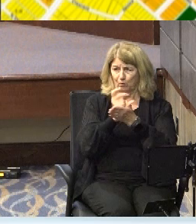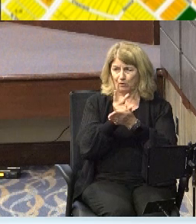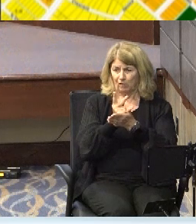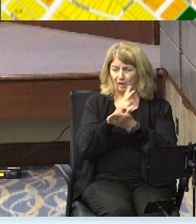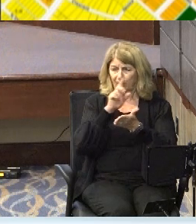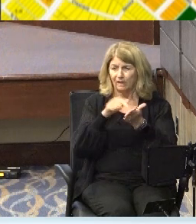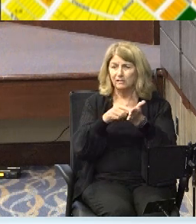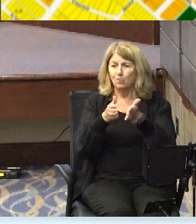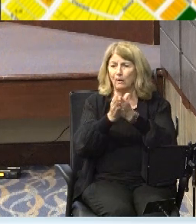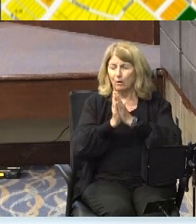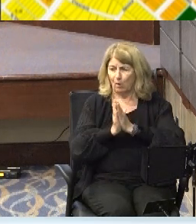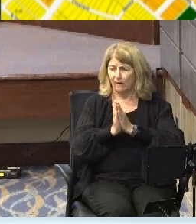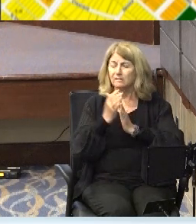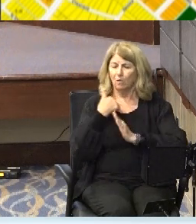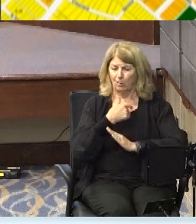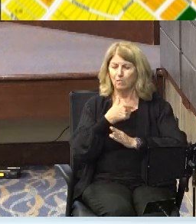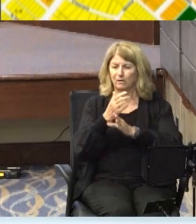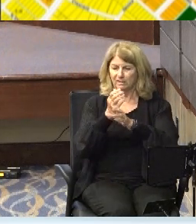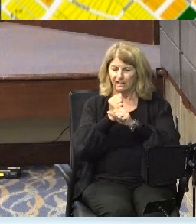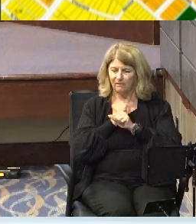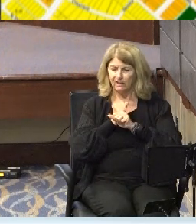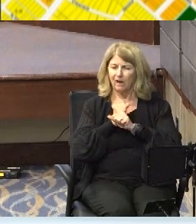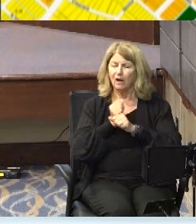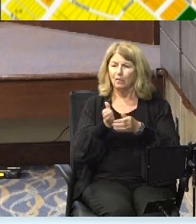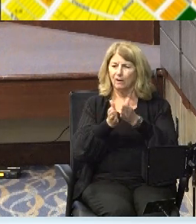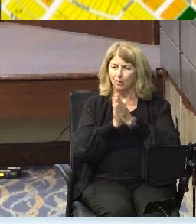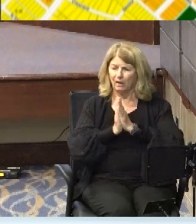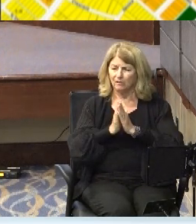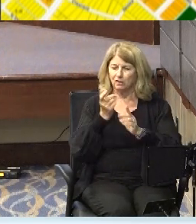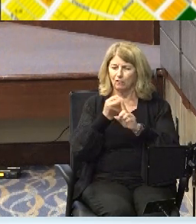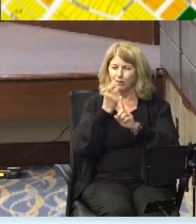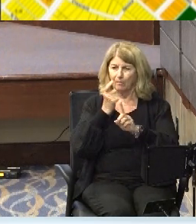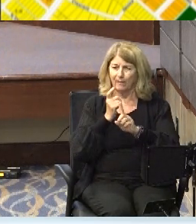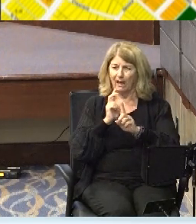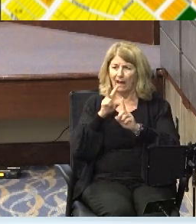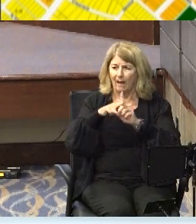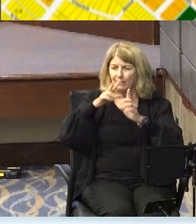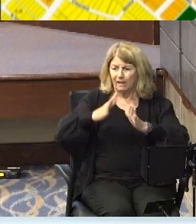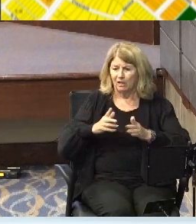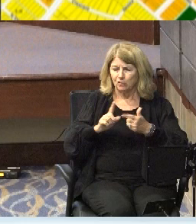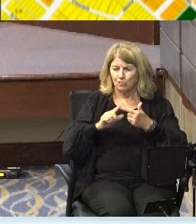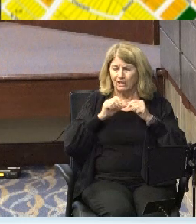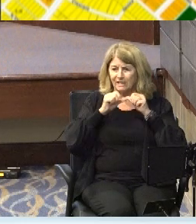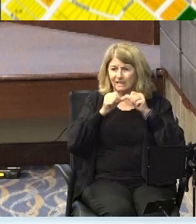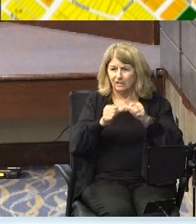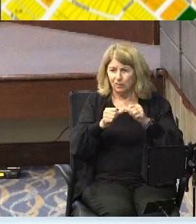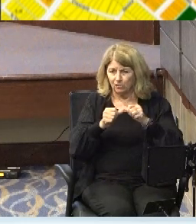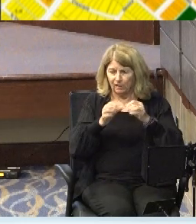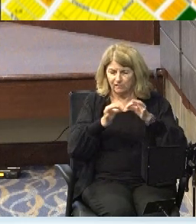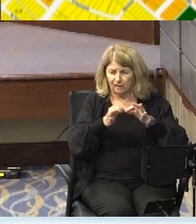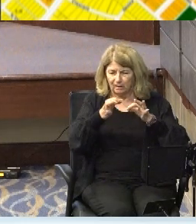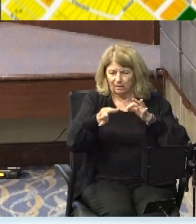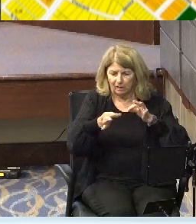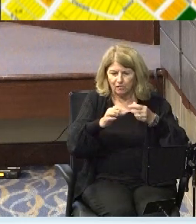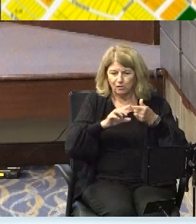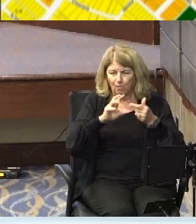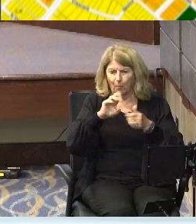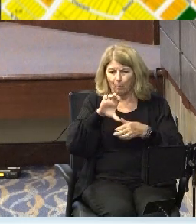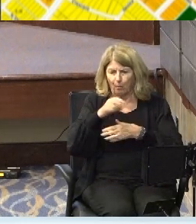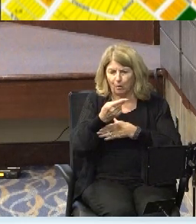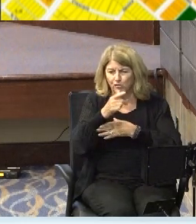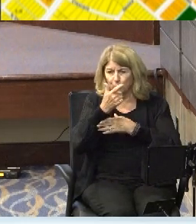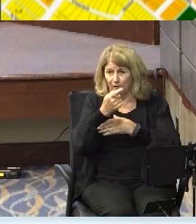request. We did receive a request from the applicant to continue this hearing to the March 21st council